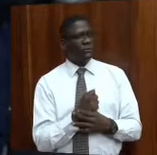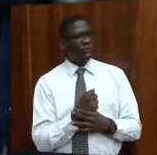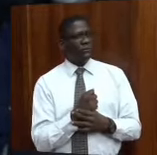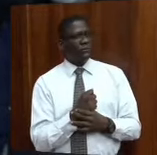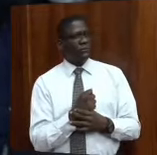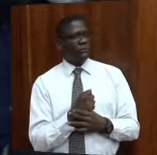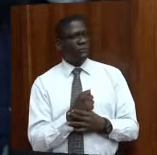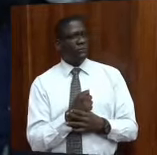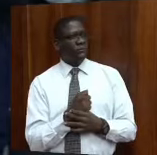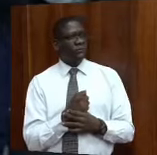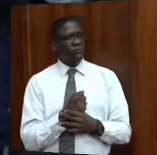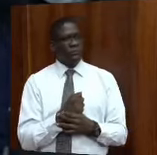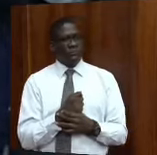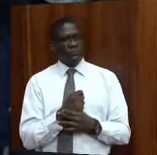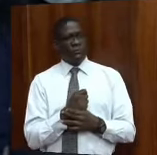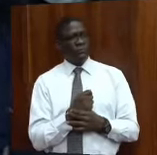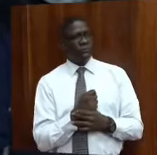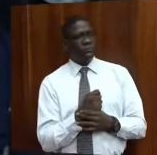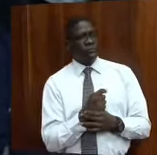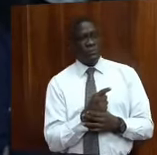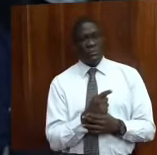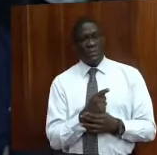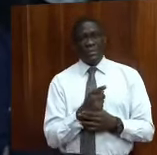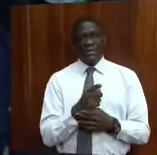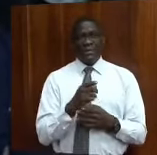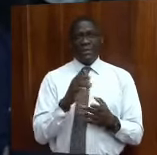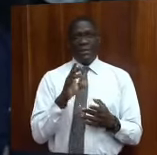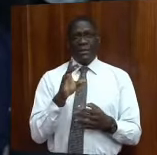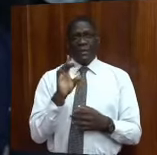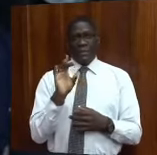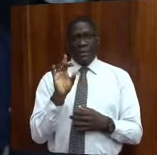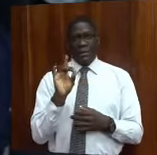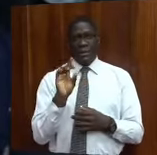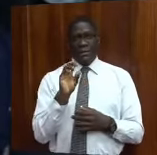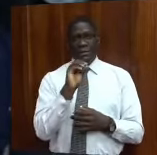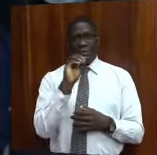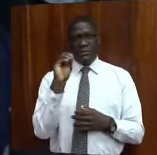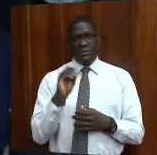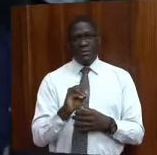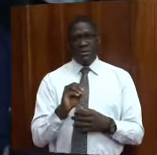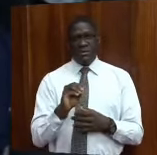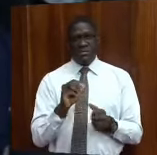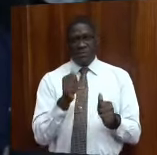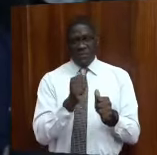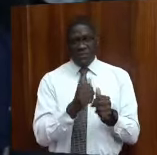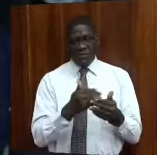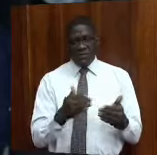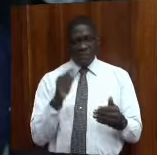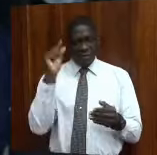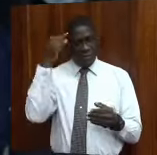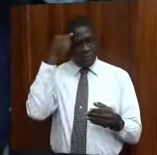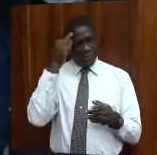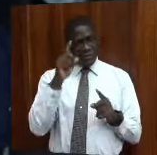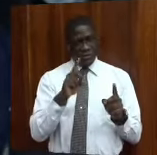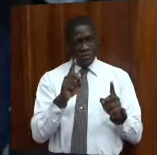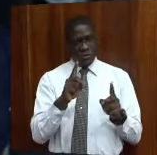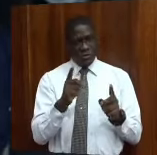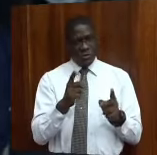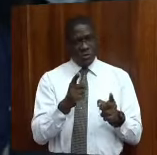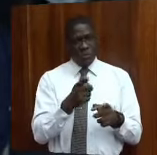be financed from concessionary loans, with 48% of that financing coming from the Republic of China, Taiwan.